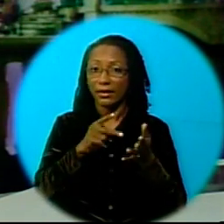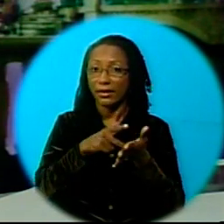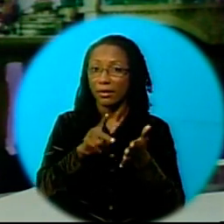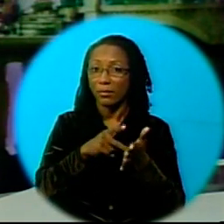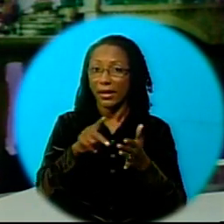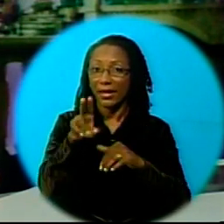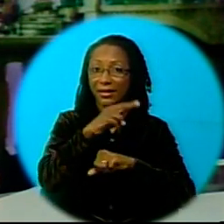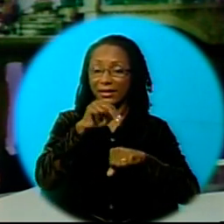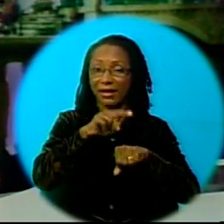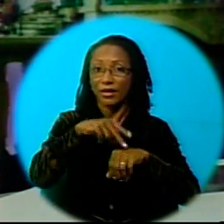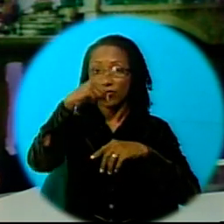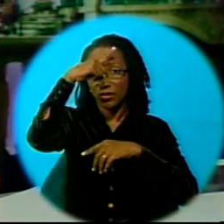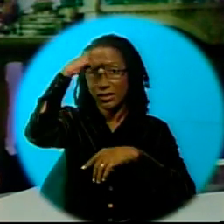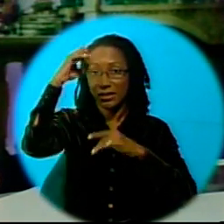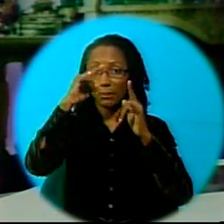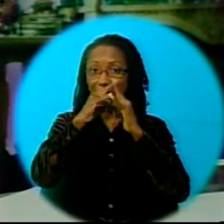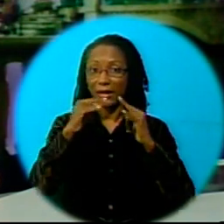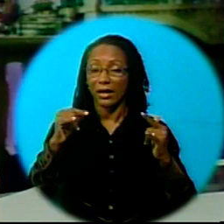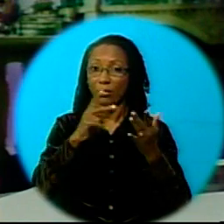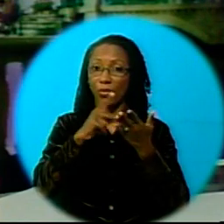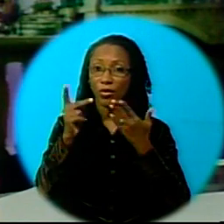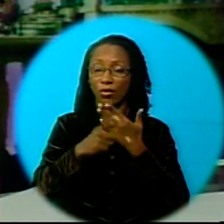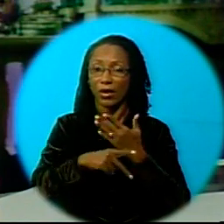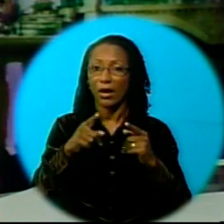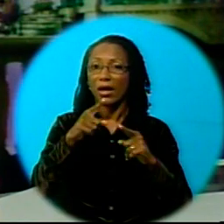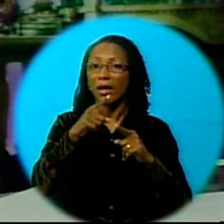National Summer Camps program was held from July